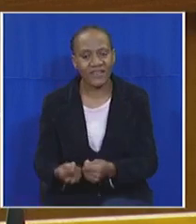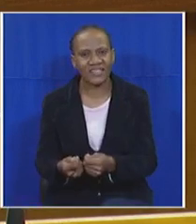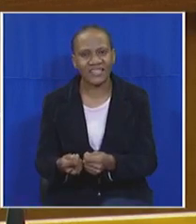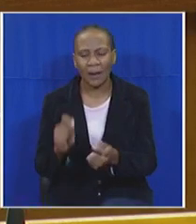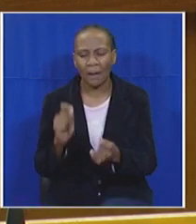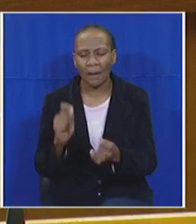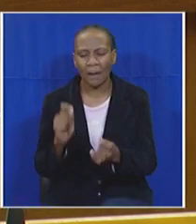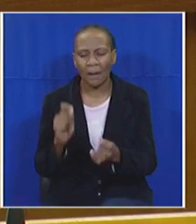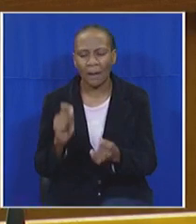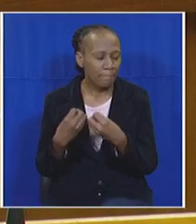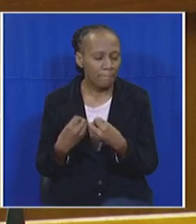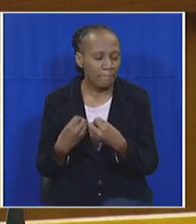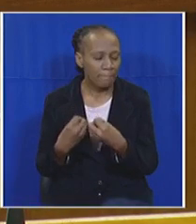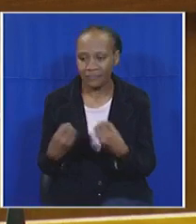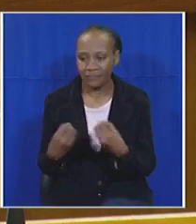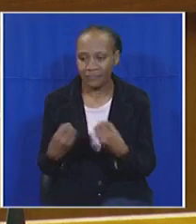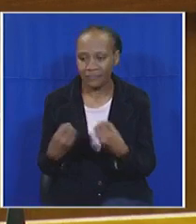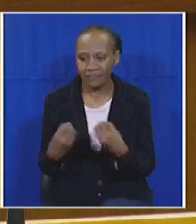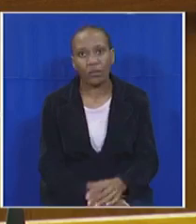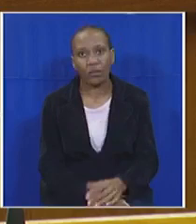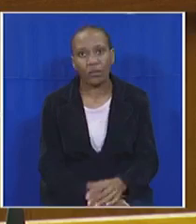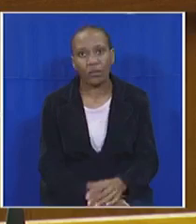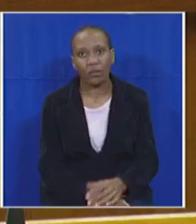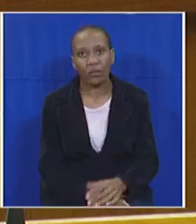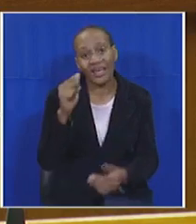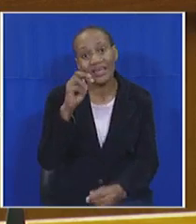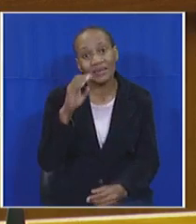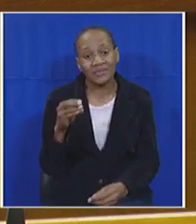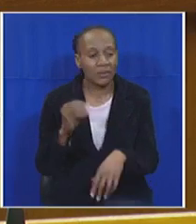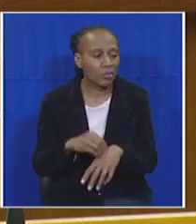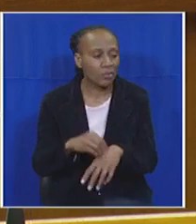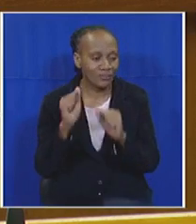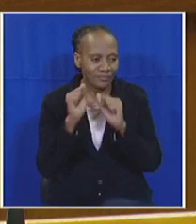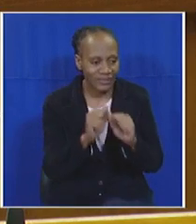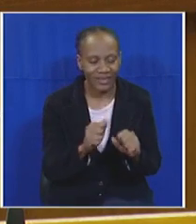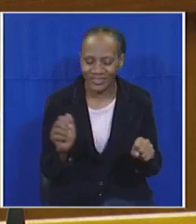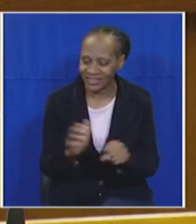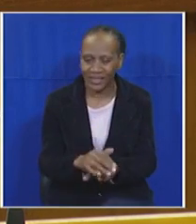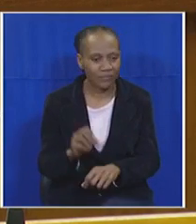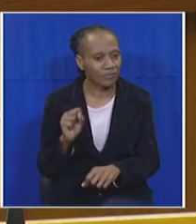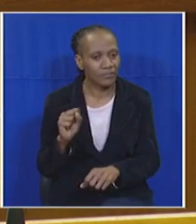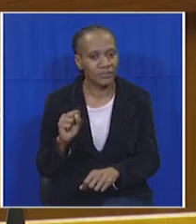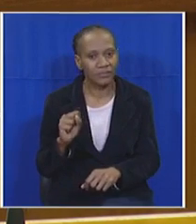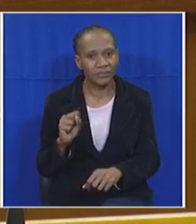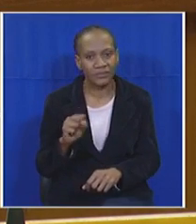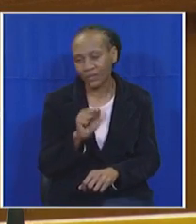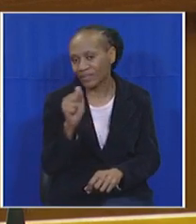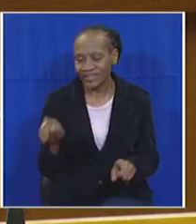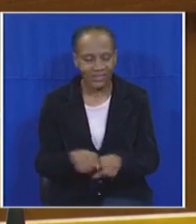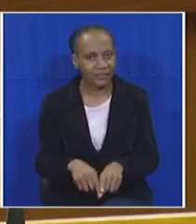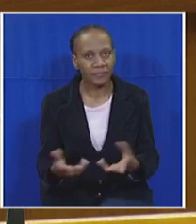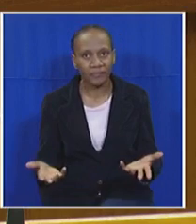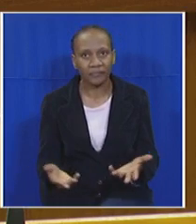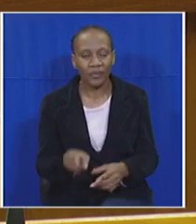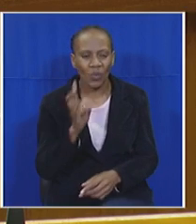disclaimers. That is what, you know, ANC is going through all over the country, that the provision of